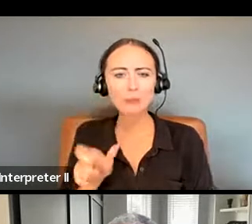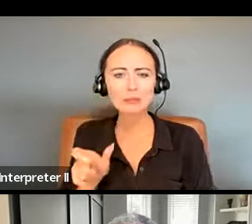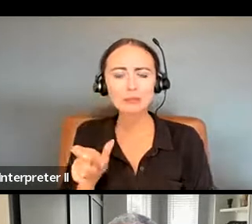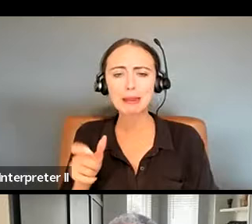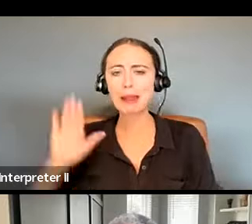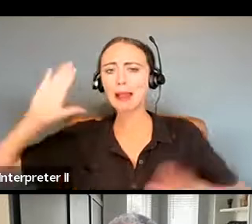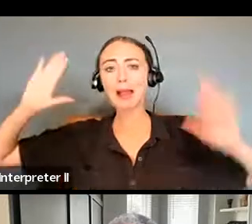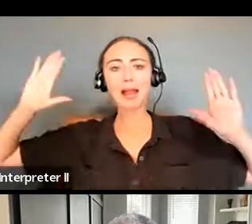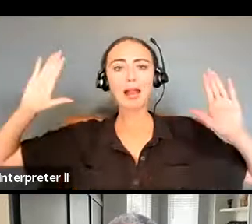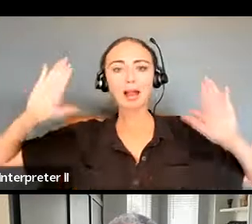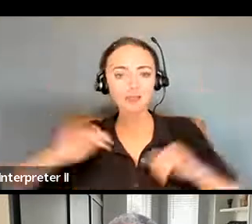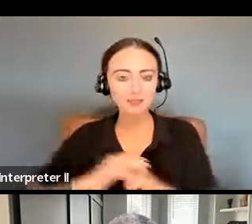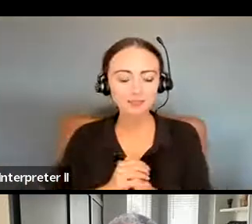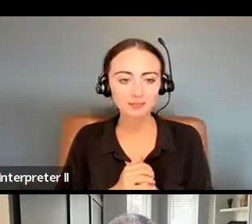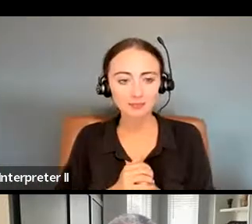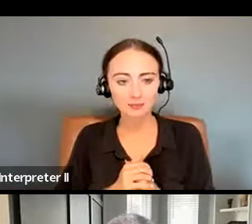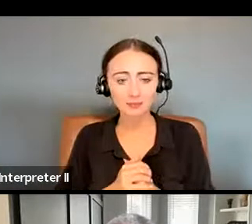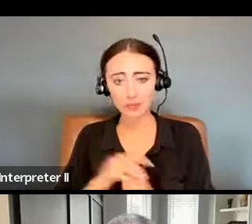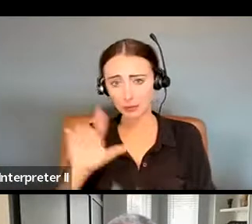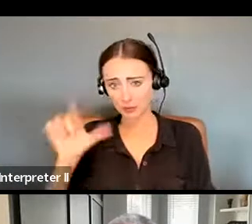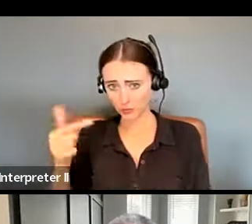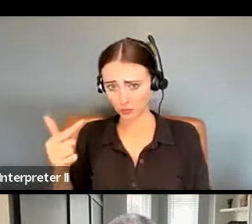hands. Councilmember Lewis George.